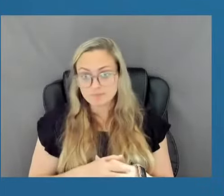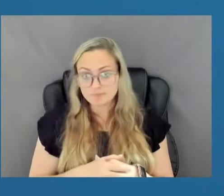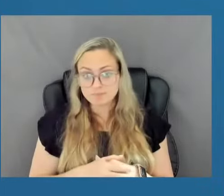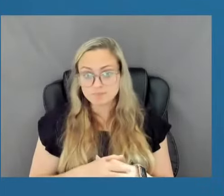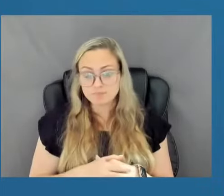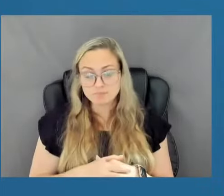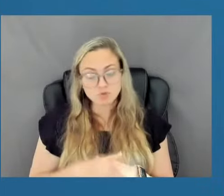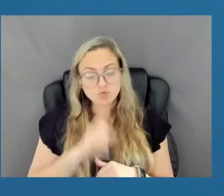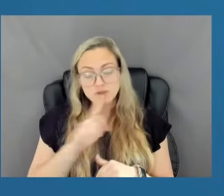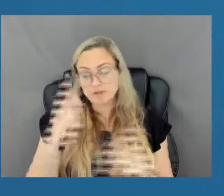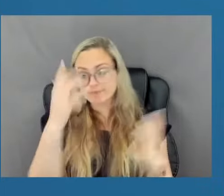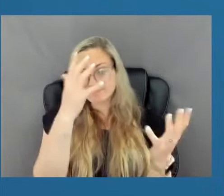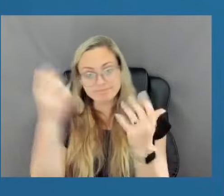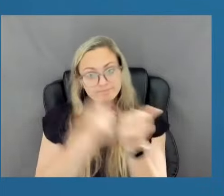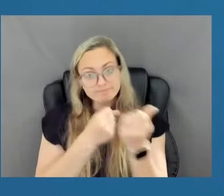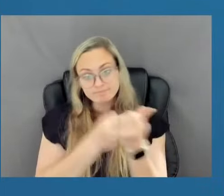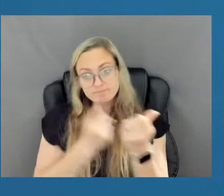round of applause, period.